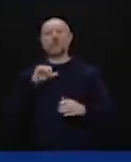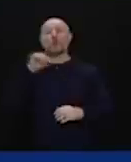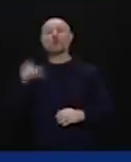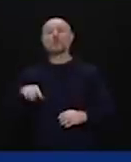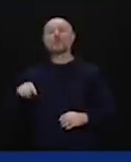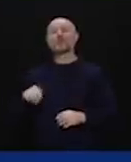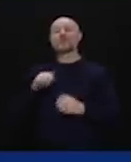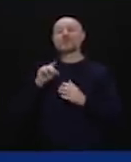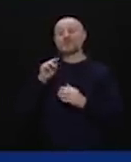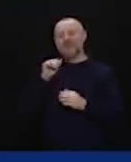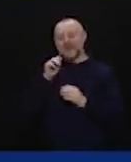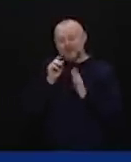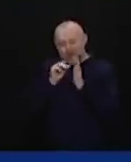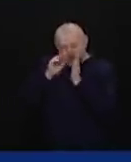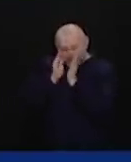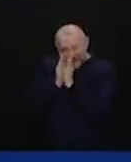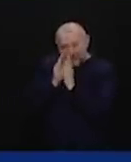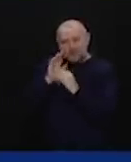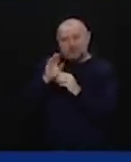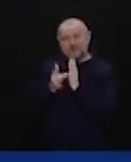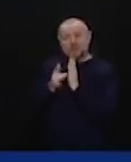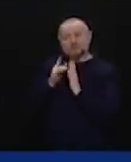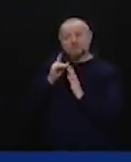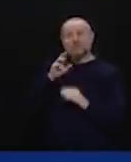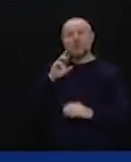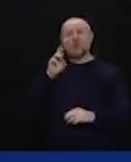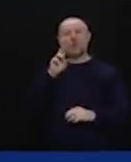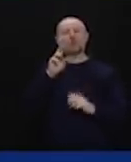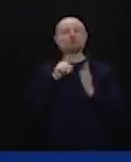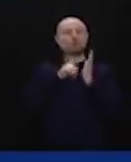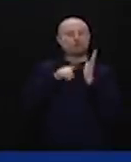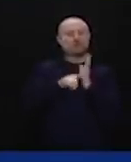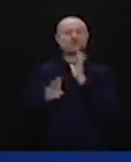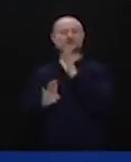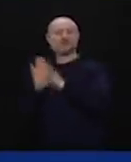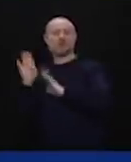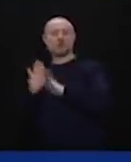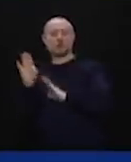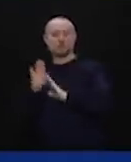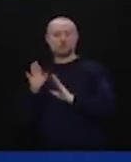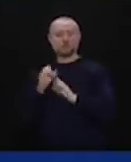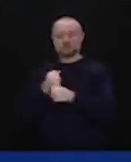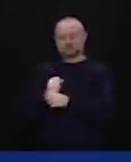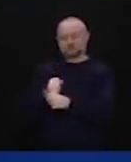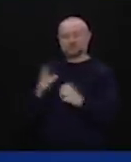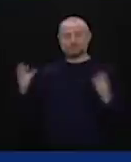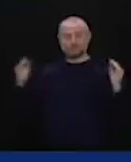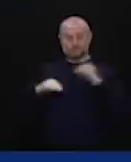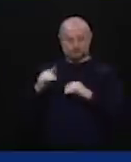our R&D research and manufacturing. And